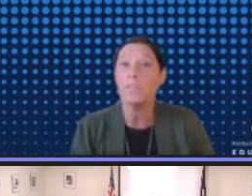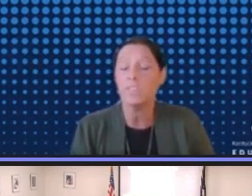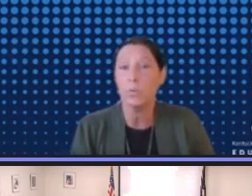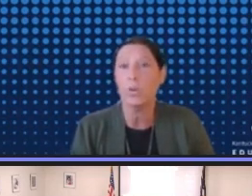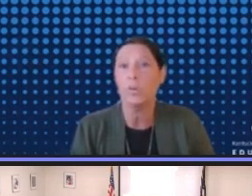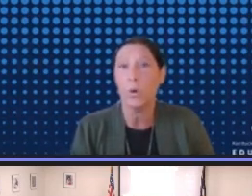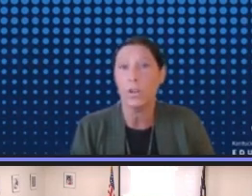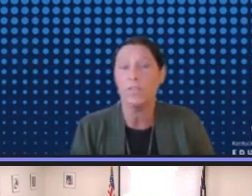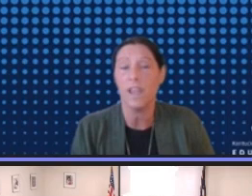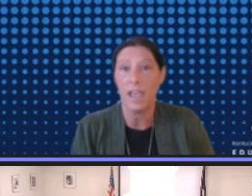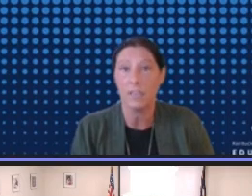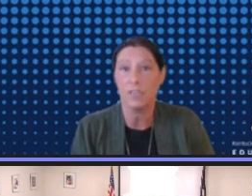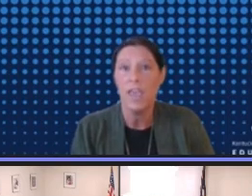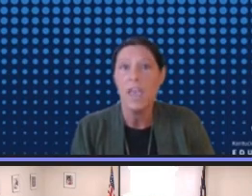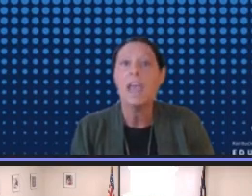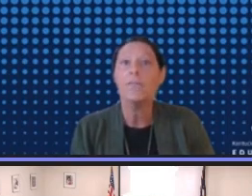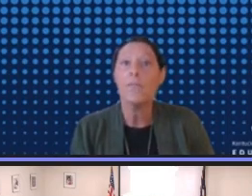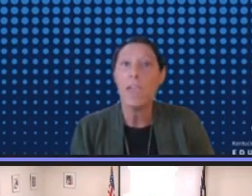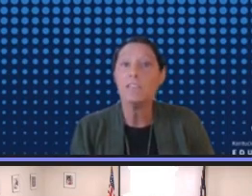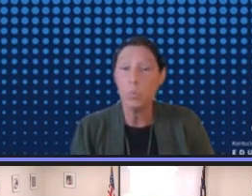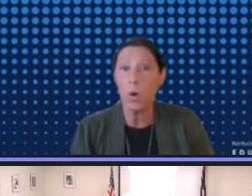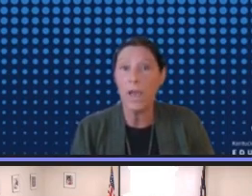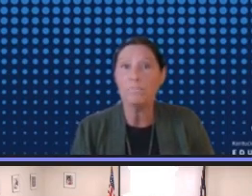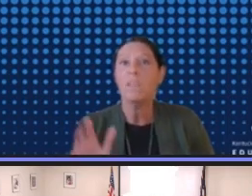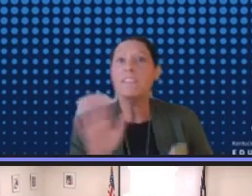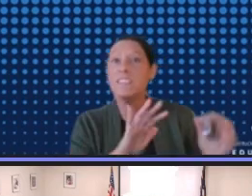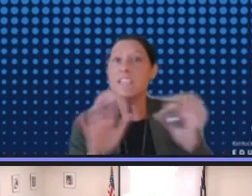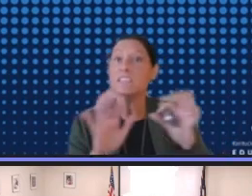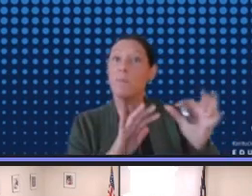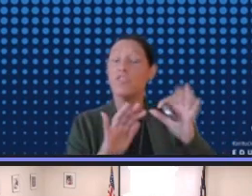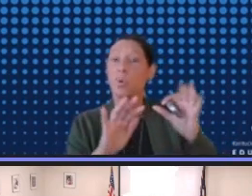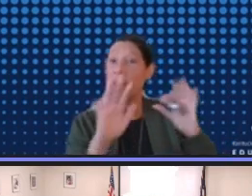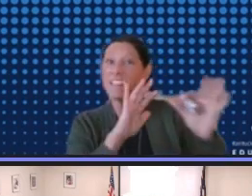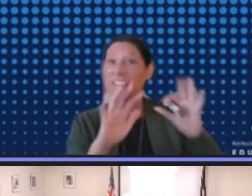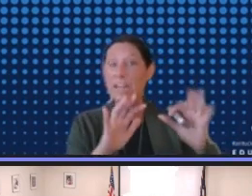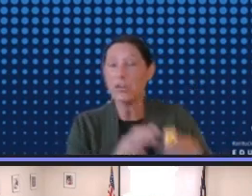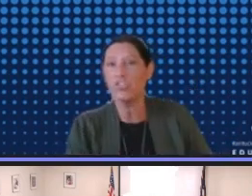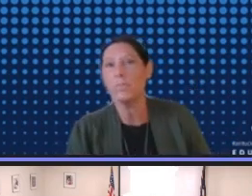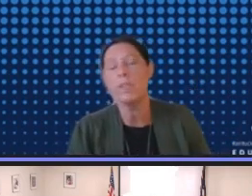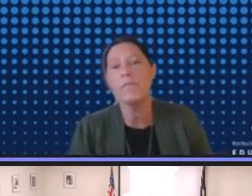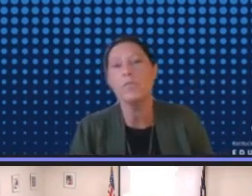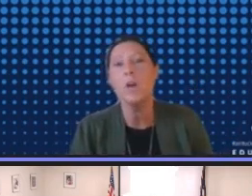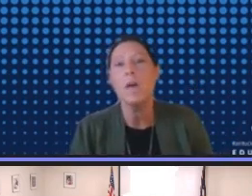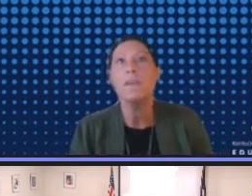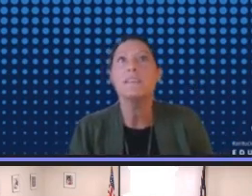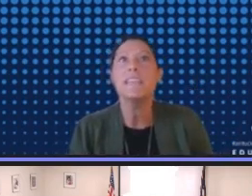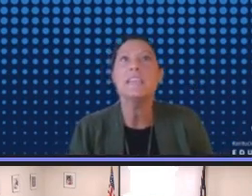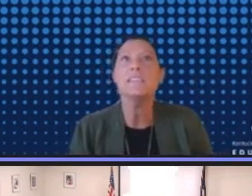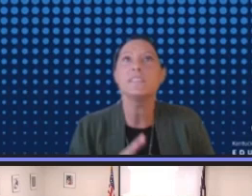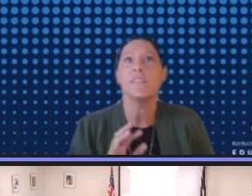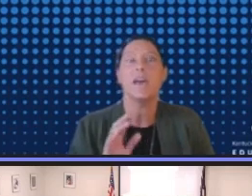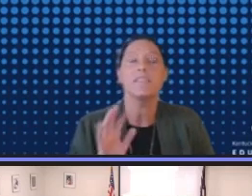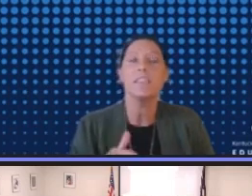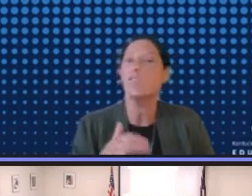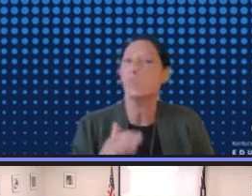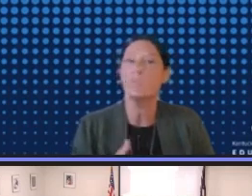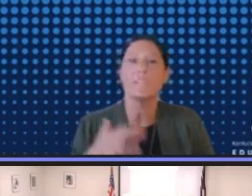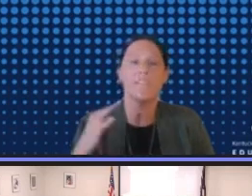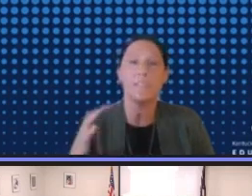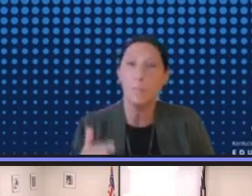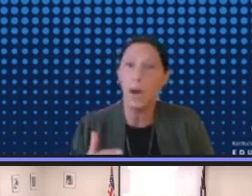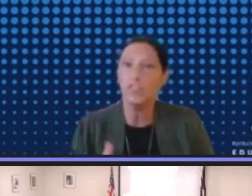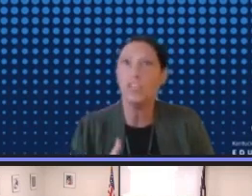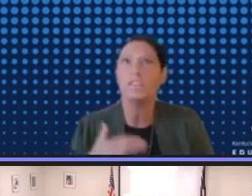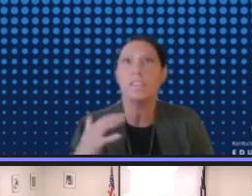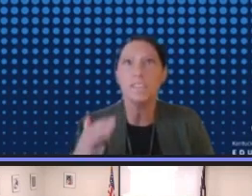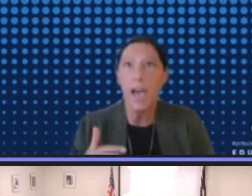will drive and support the work of the next. Now, phase 1, this is much more at the leadership level, because it is thinking through